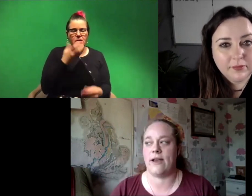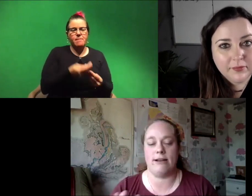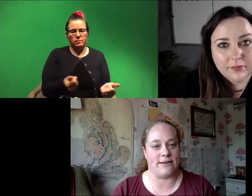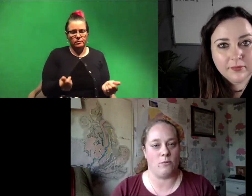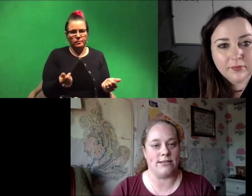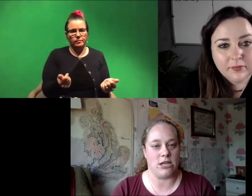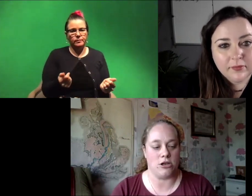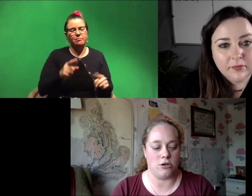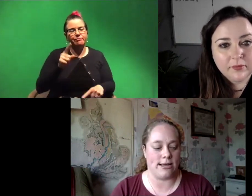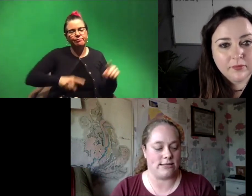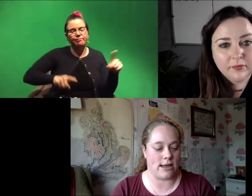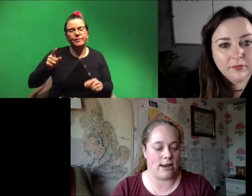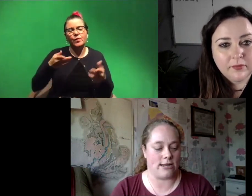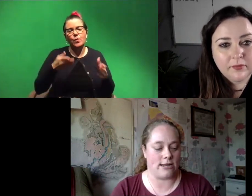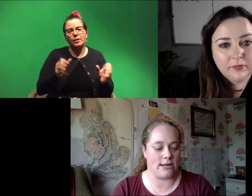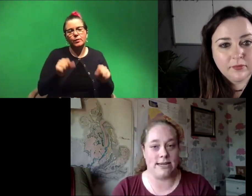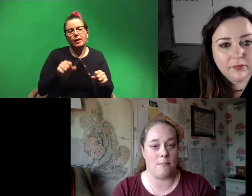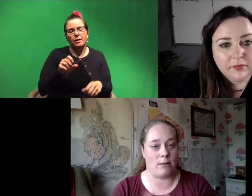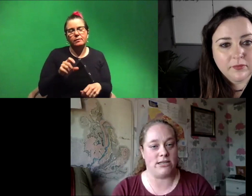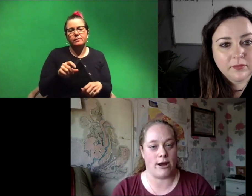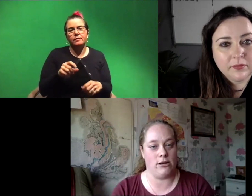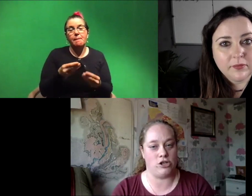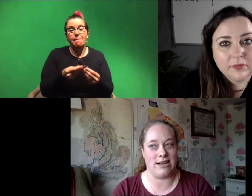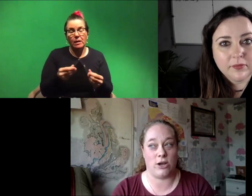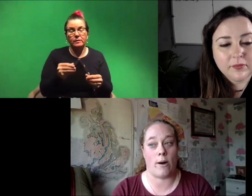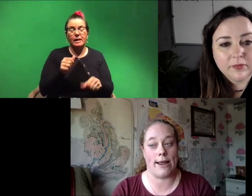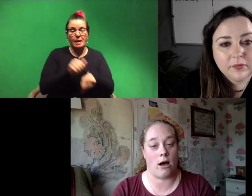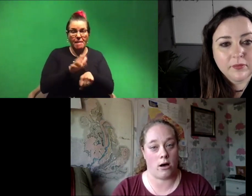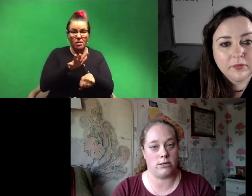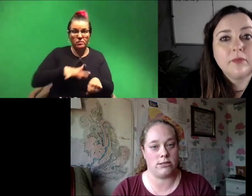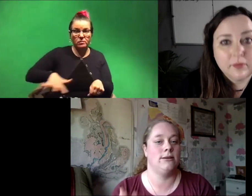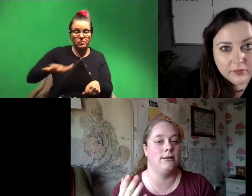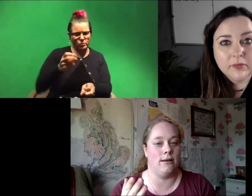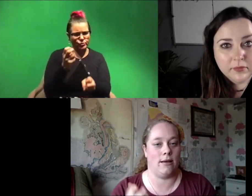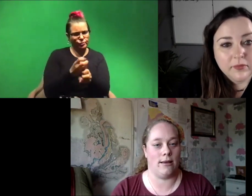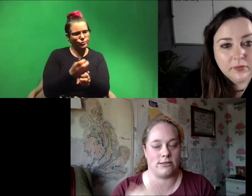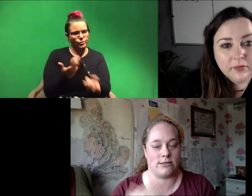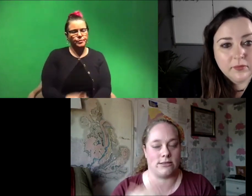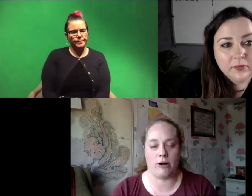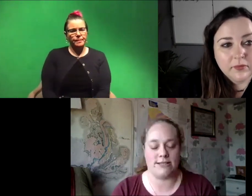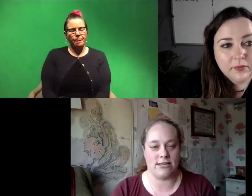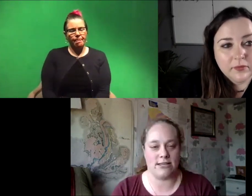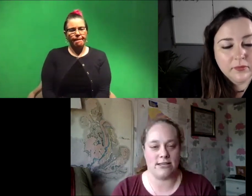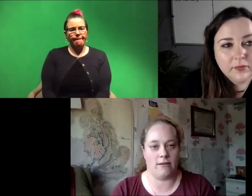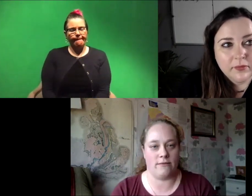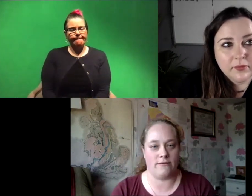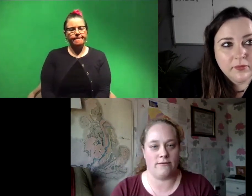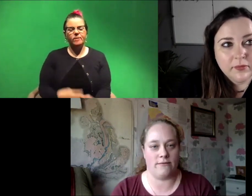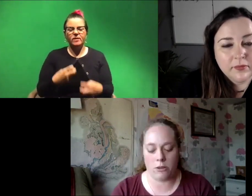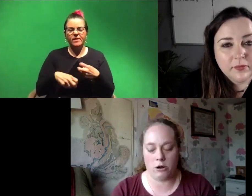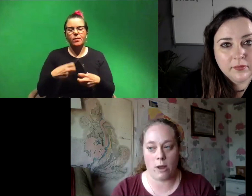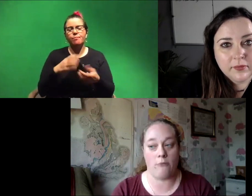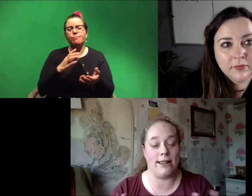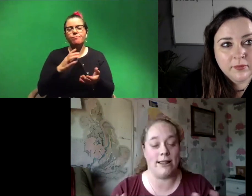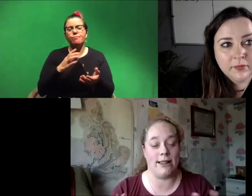there's various different ways that you can do this. And actually melting in a mountain range is quite hard. It's quite a hard process for rocks to go